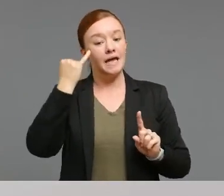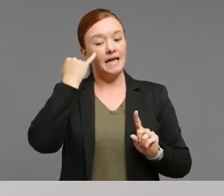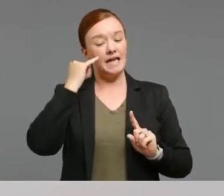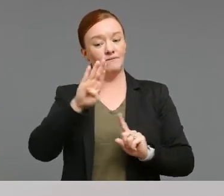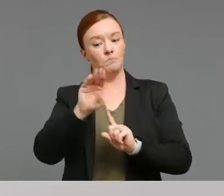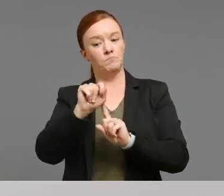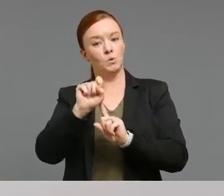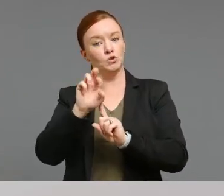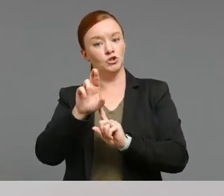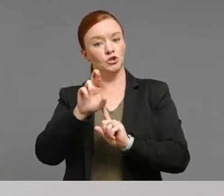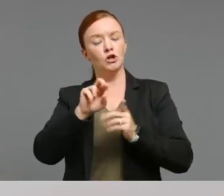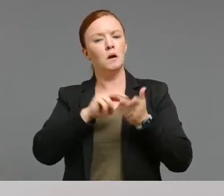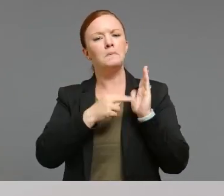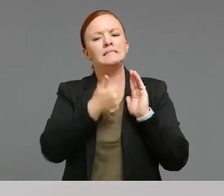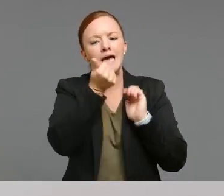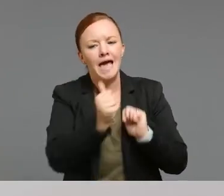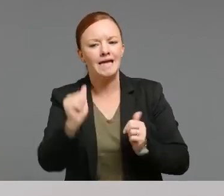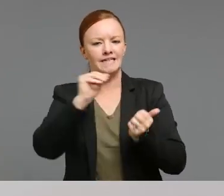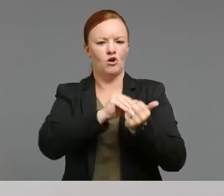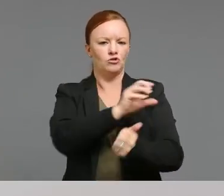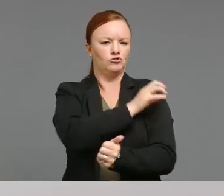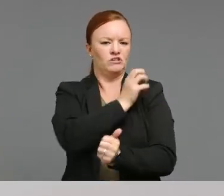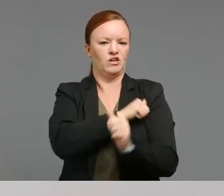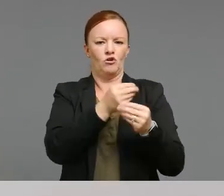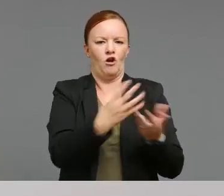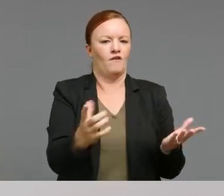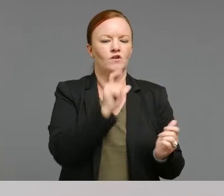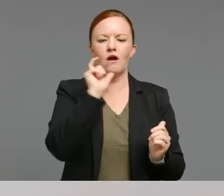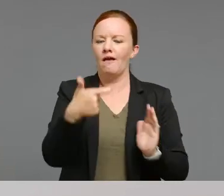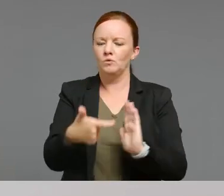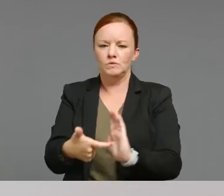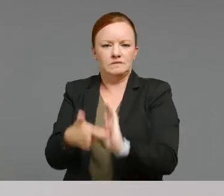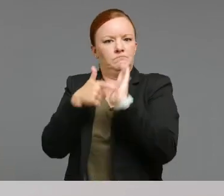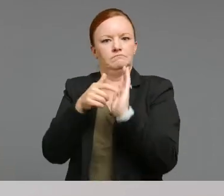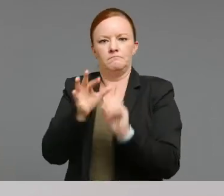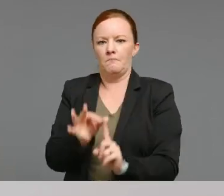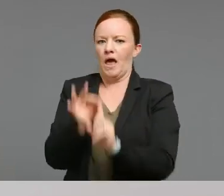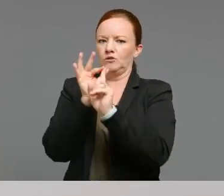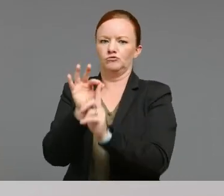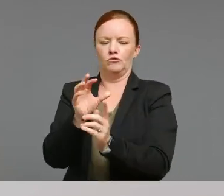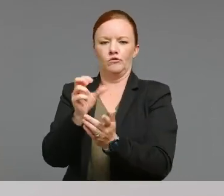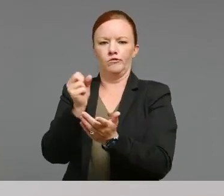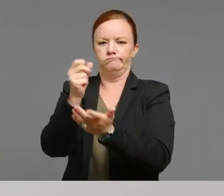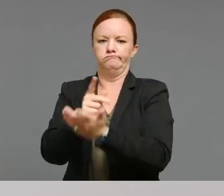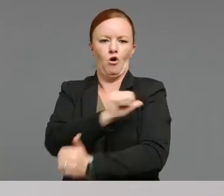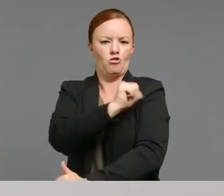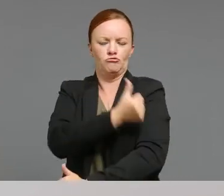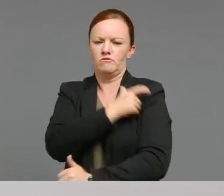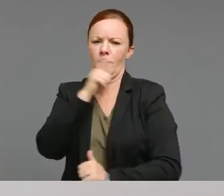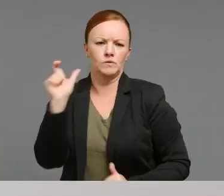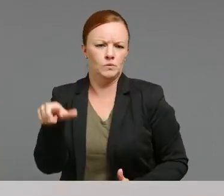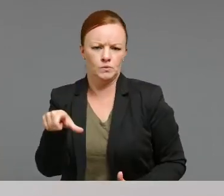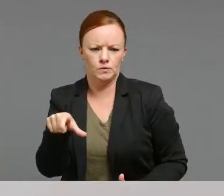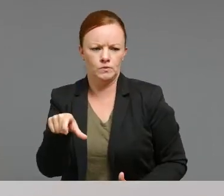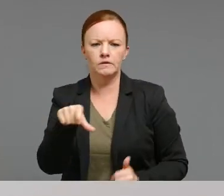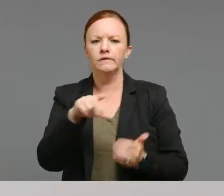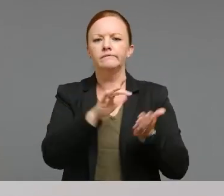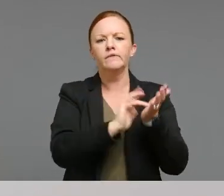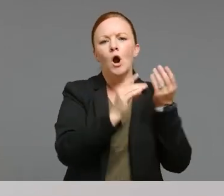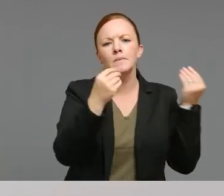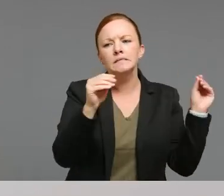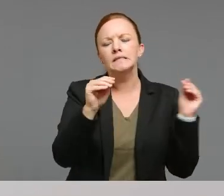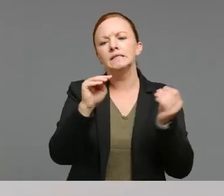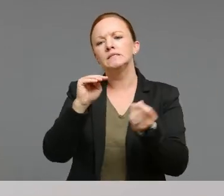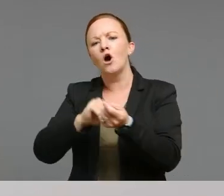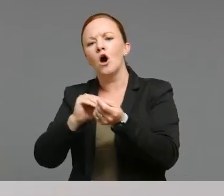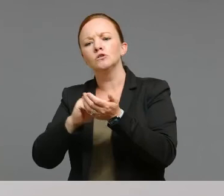anymore, pandemic vaccine providers anymore. They would be readily available in pharmacies and community